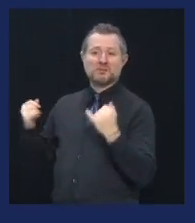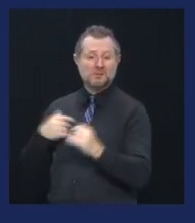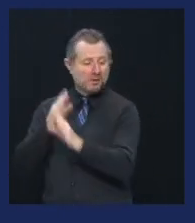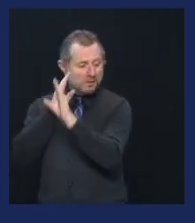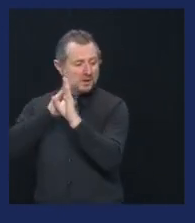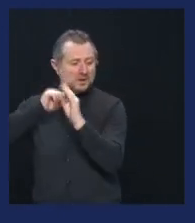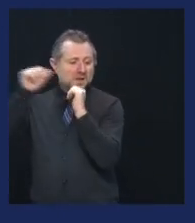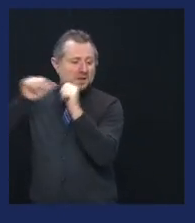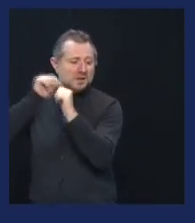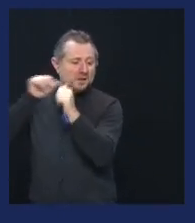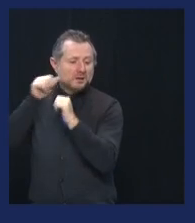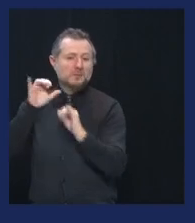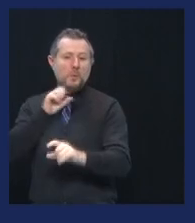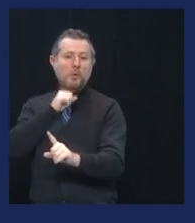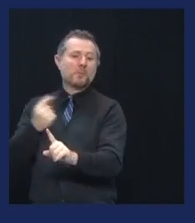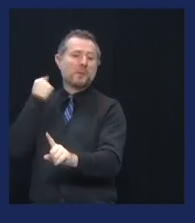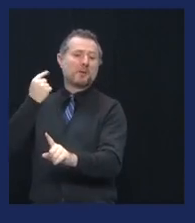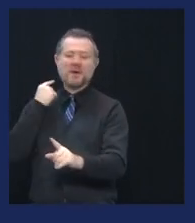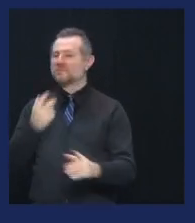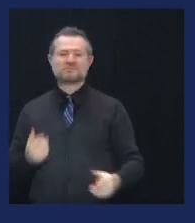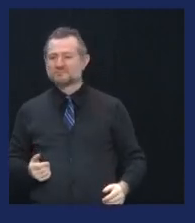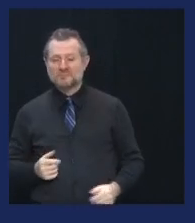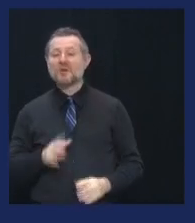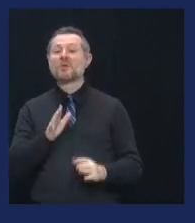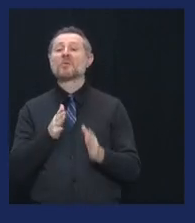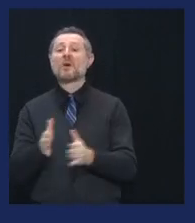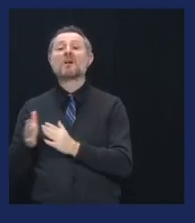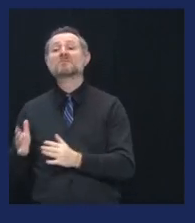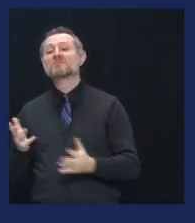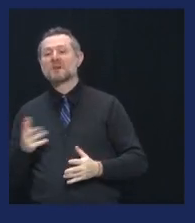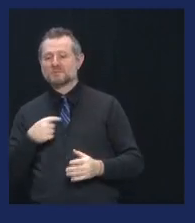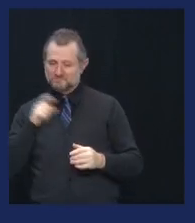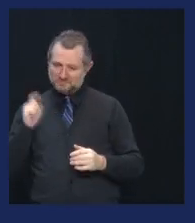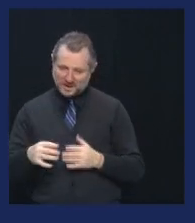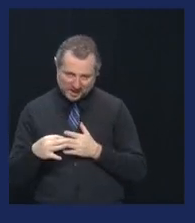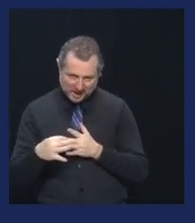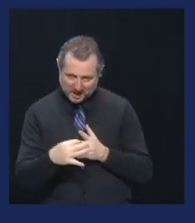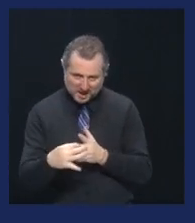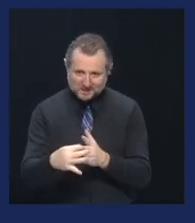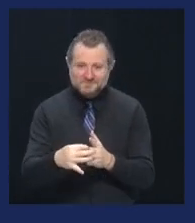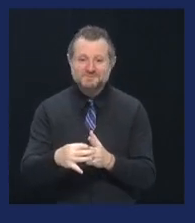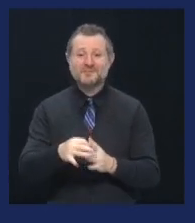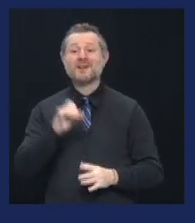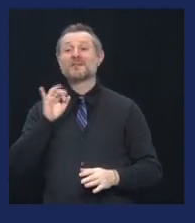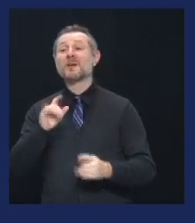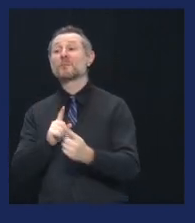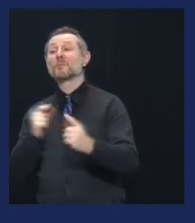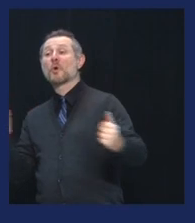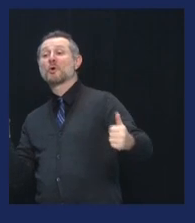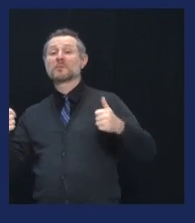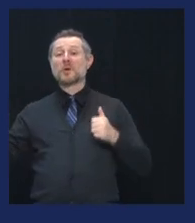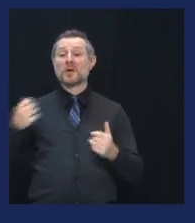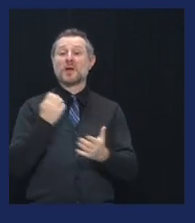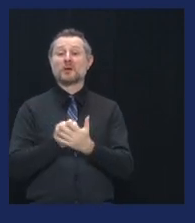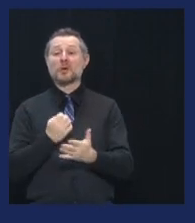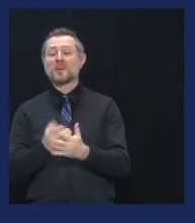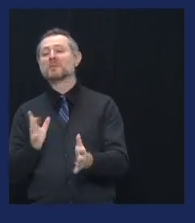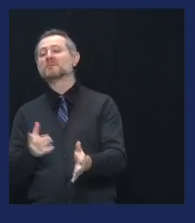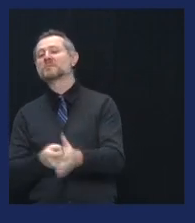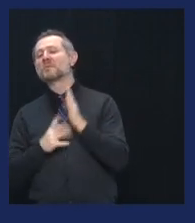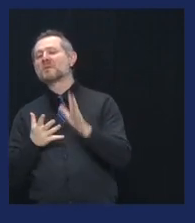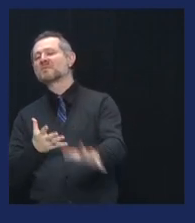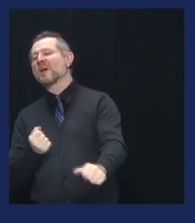guide it. A remote economy requires high-speed internet for all. We need